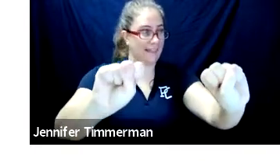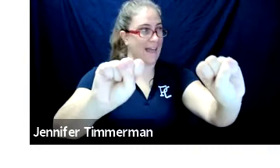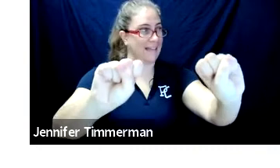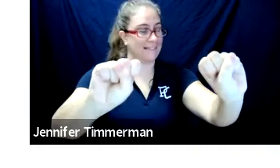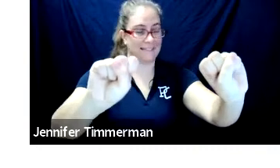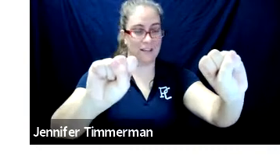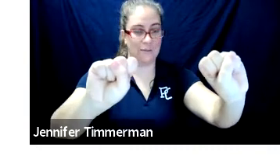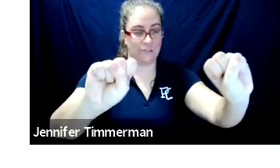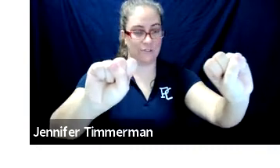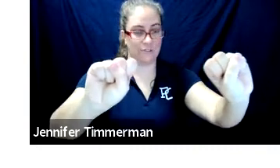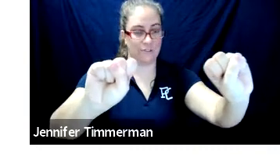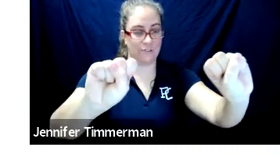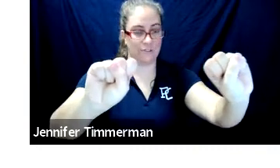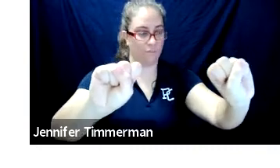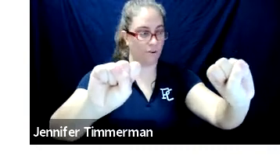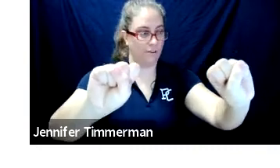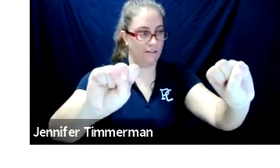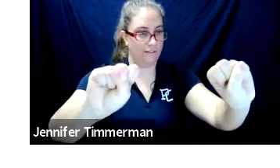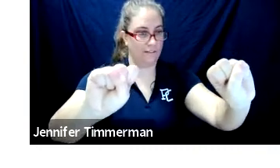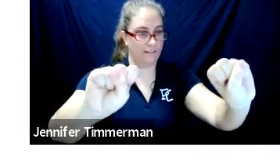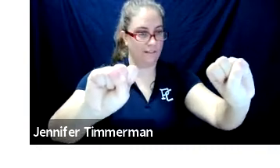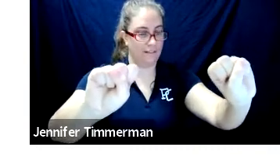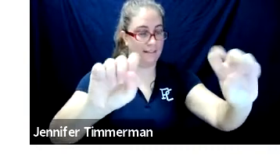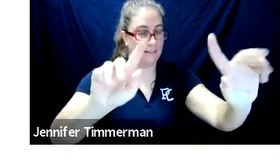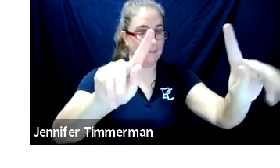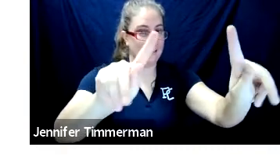writing the S, which is curve over.